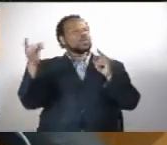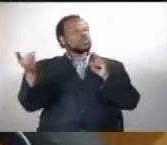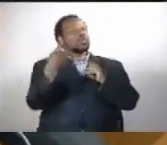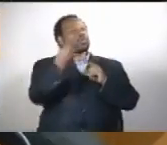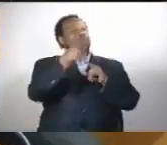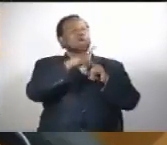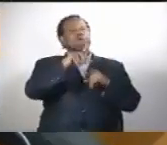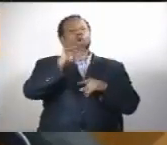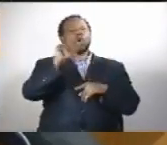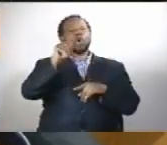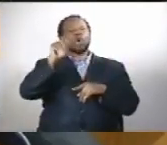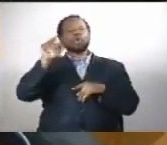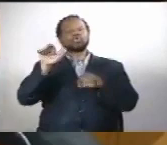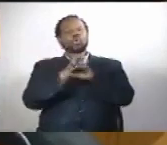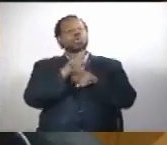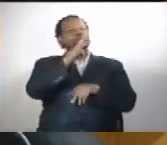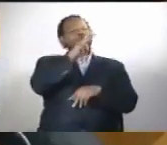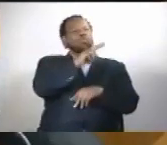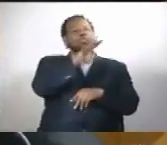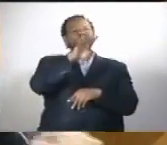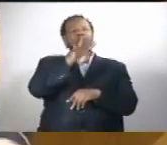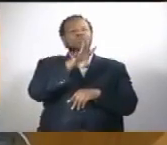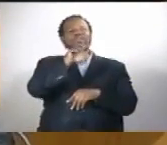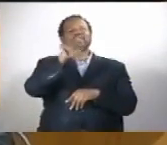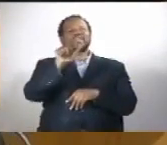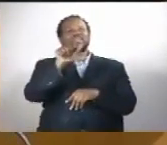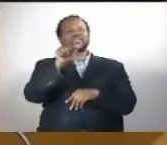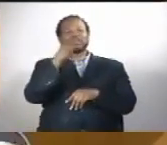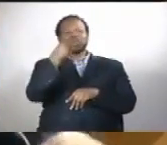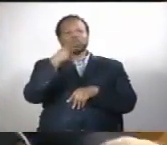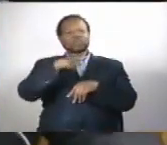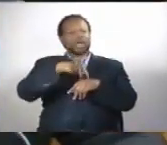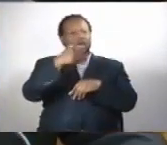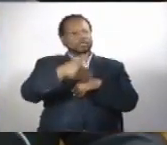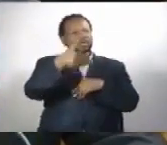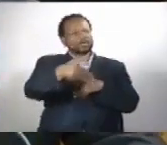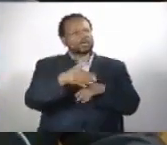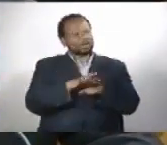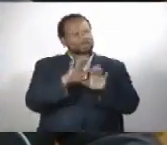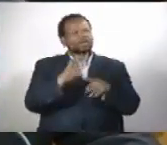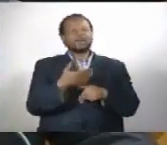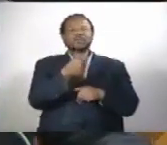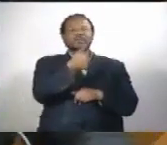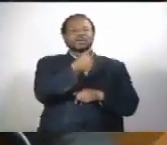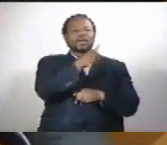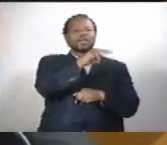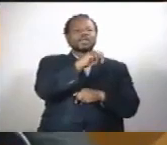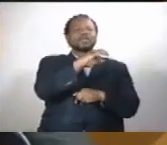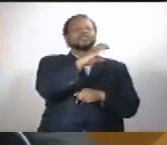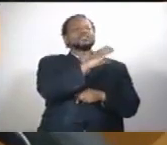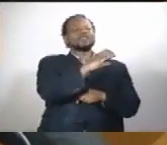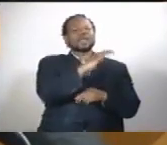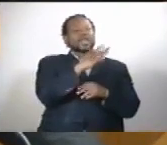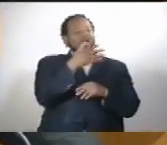million, he won it 246 consecutive times. Now, the ANC sent into that committee